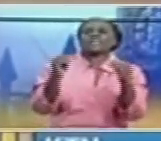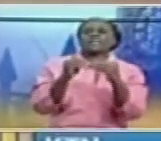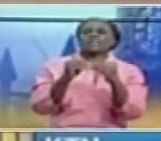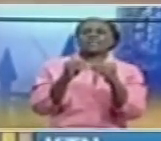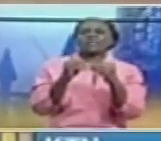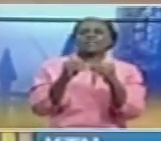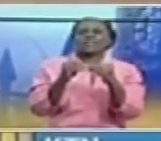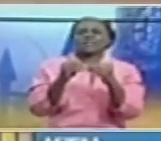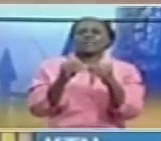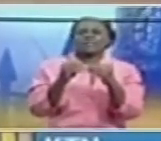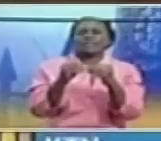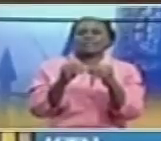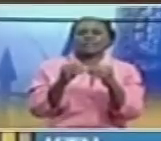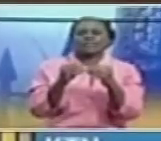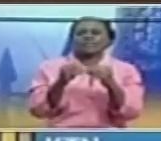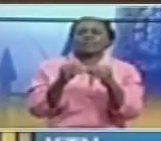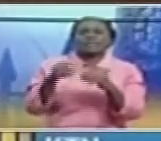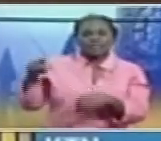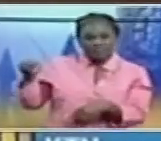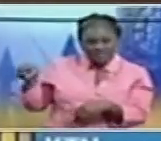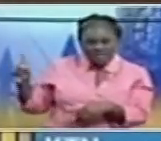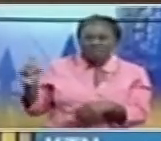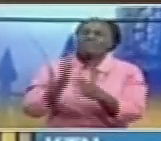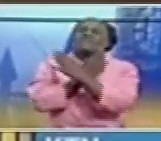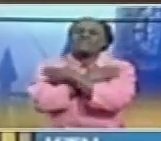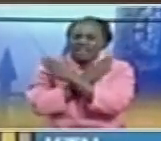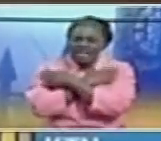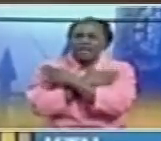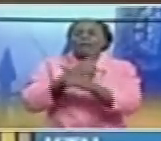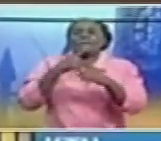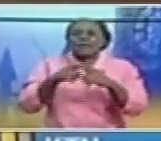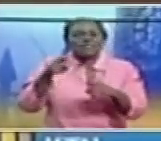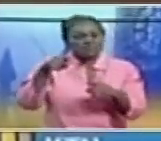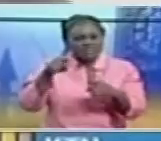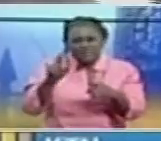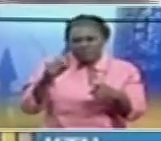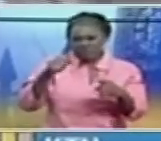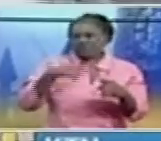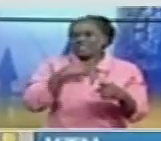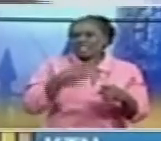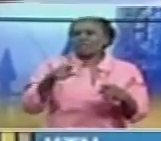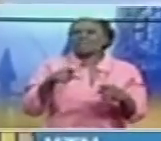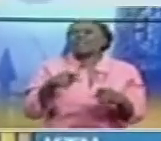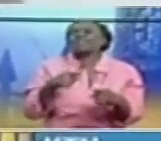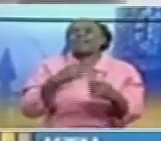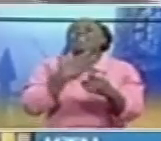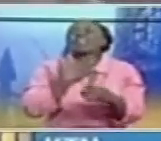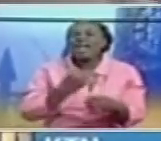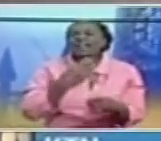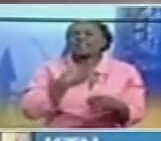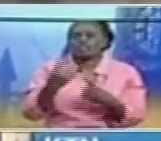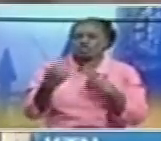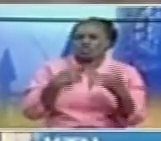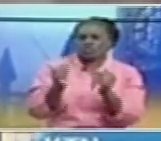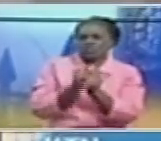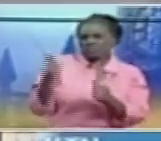into office very often. Elvis is friendly. Despite the fact that we are strangers, he keeps his cool, even with the intrusion